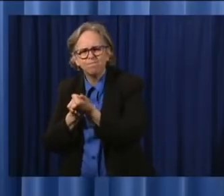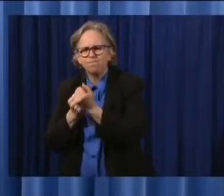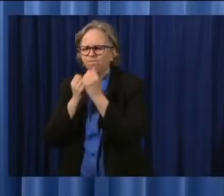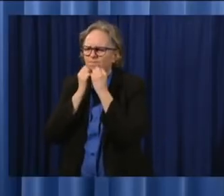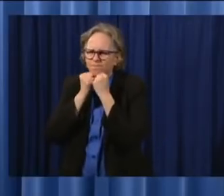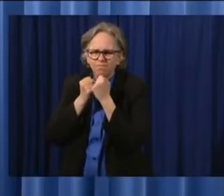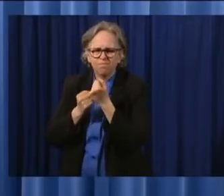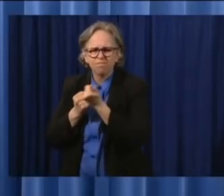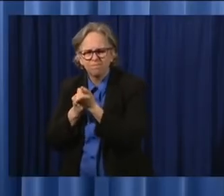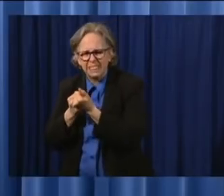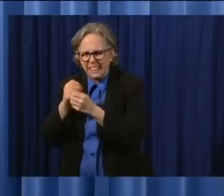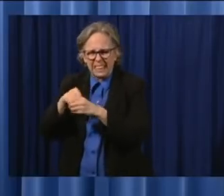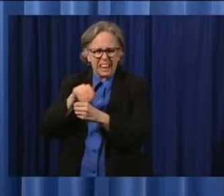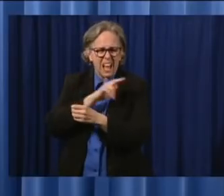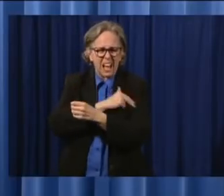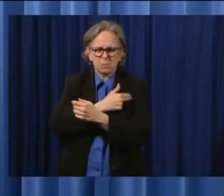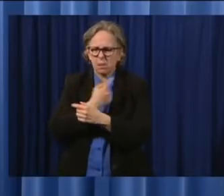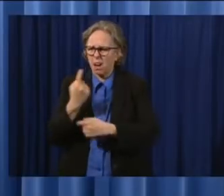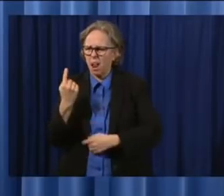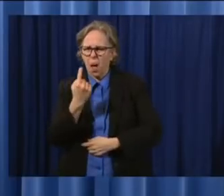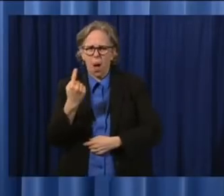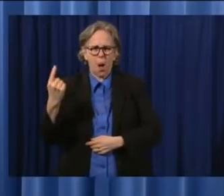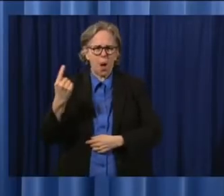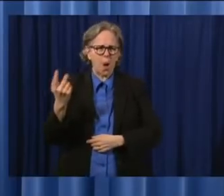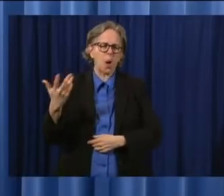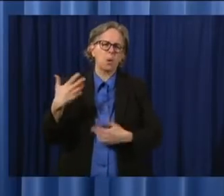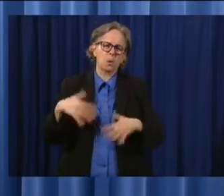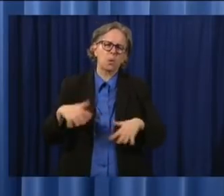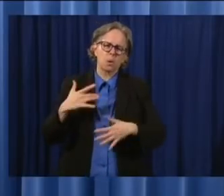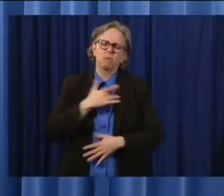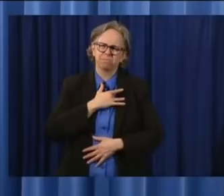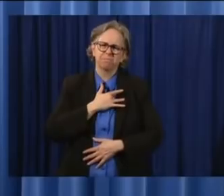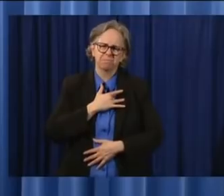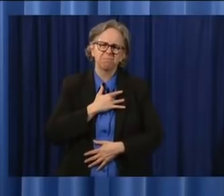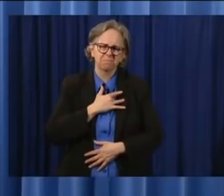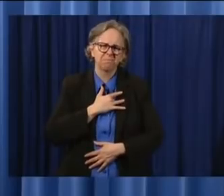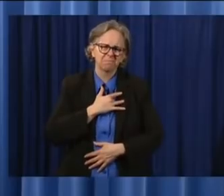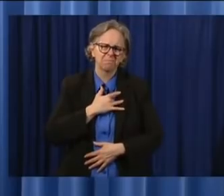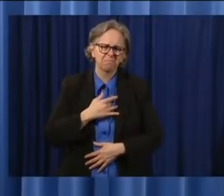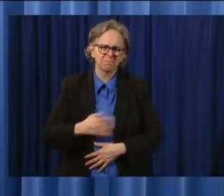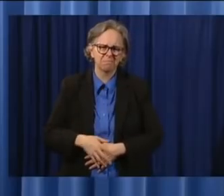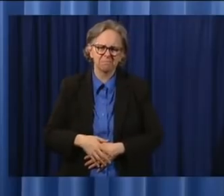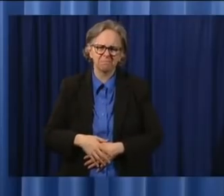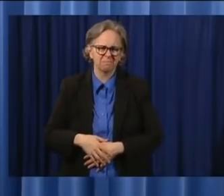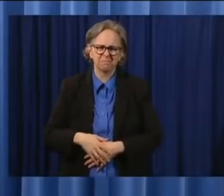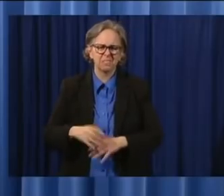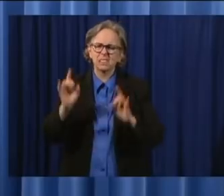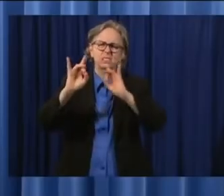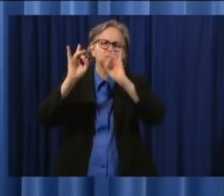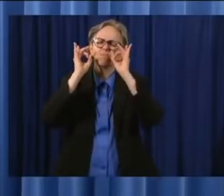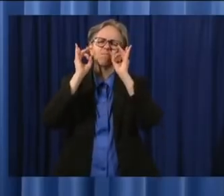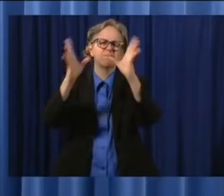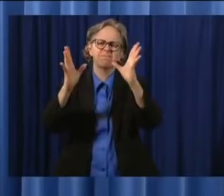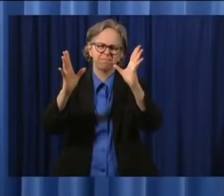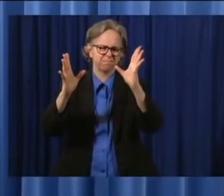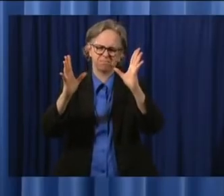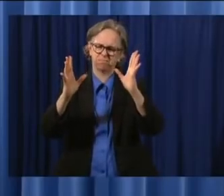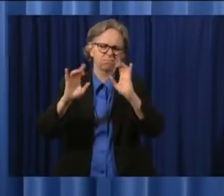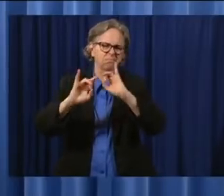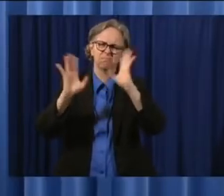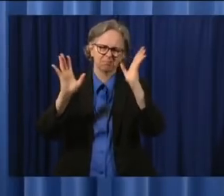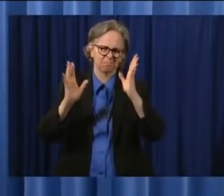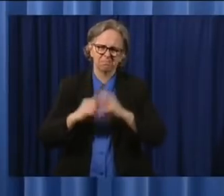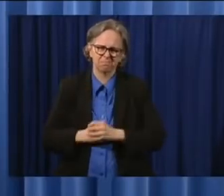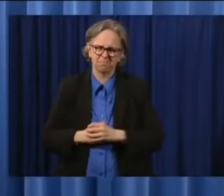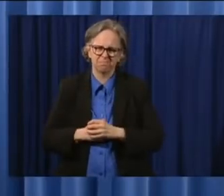hospital, not to have your loved one there or your loved ones there must be just absolutely horrible. I can hardly